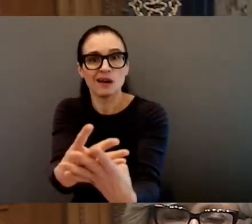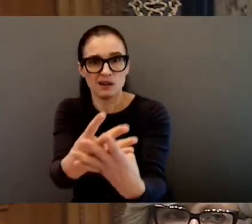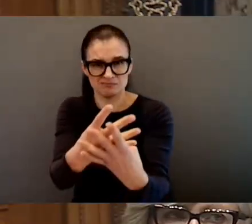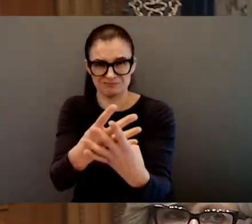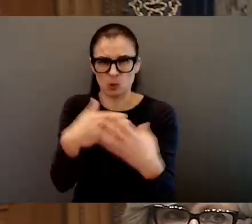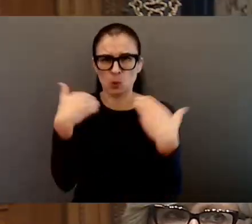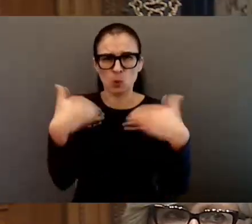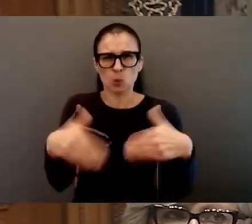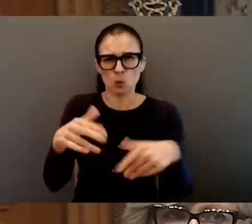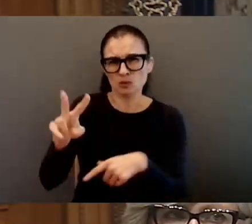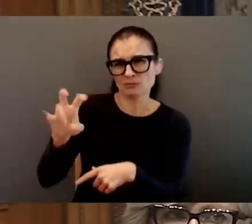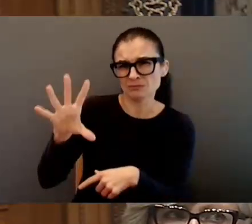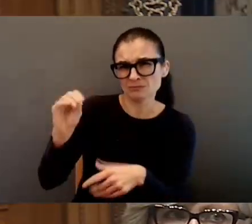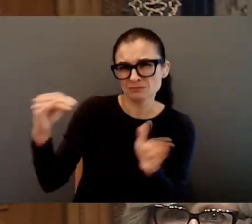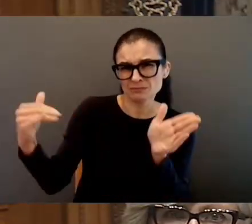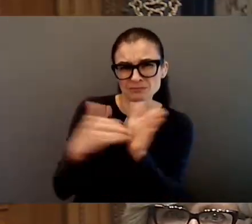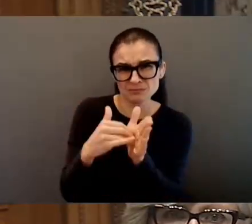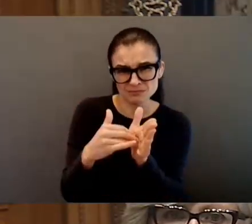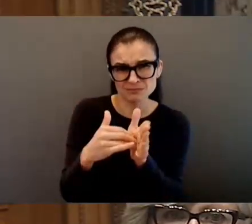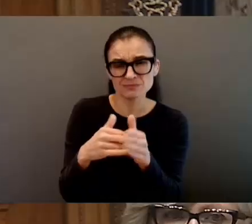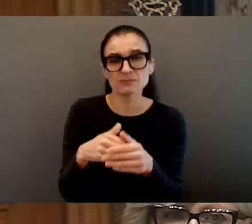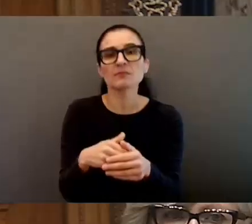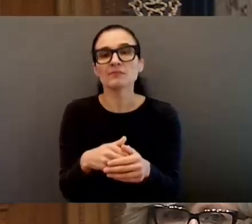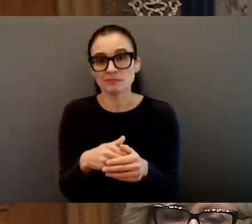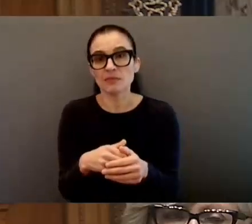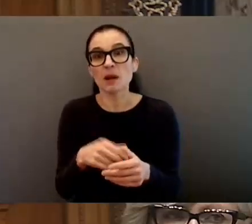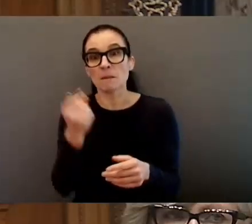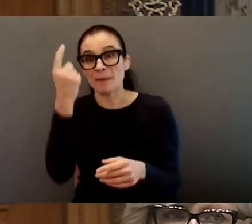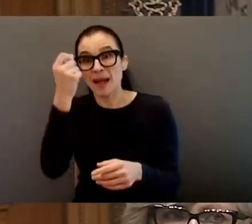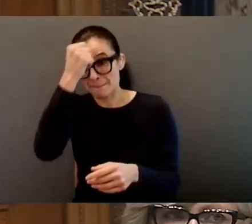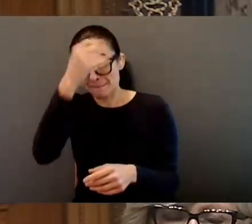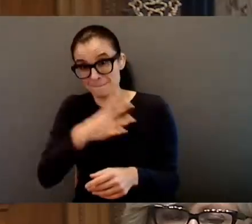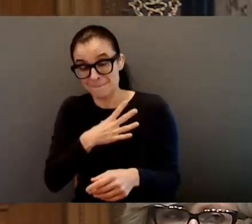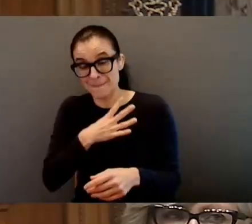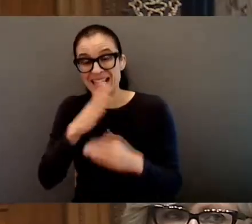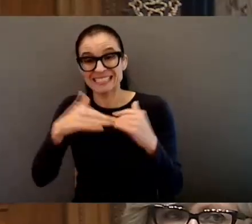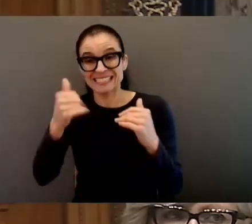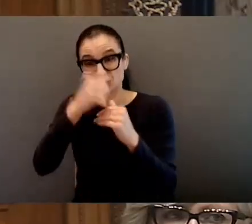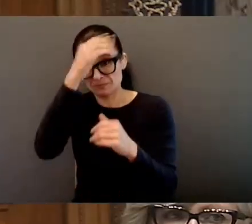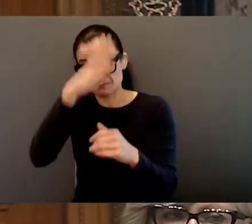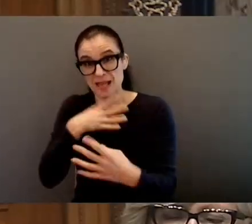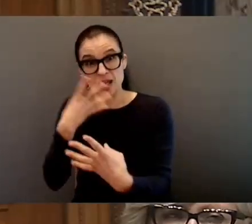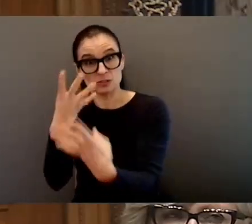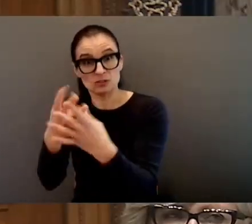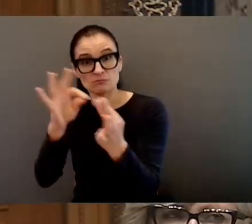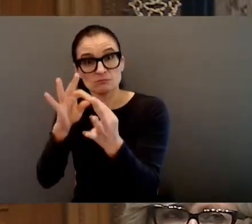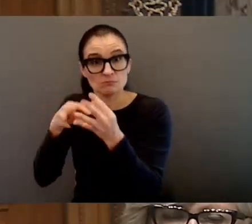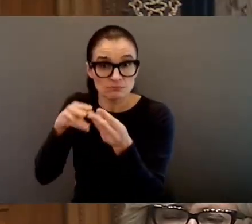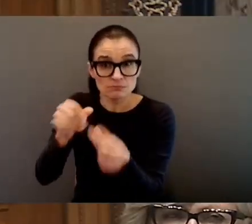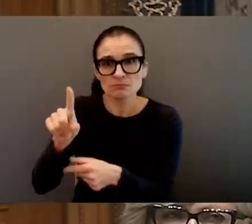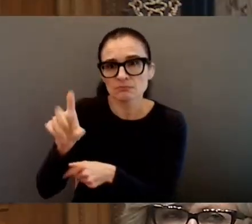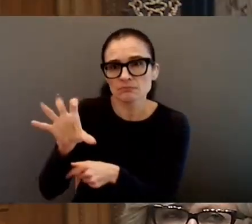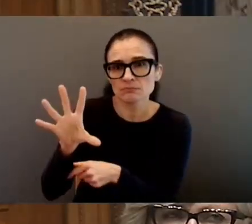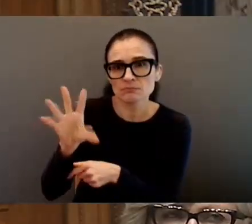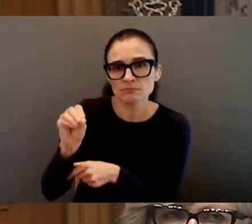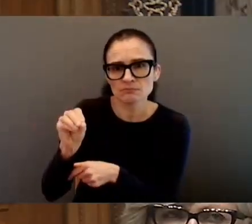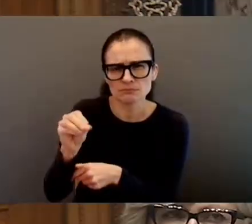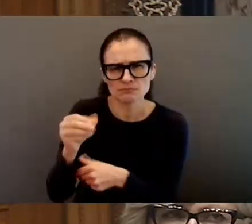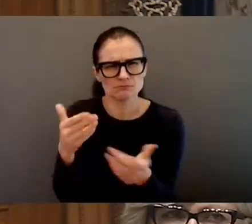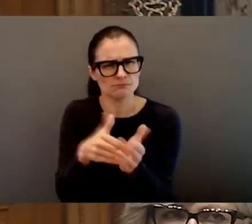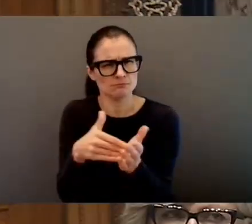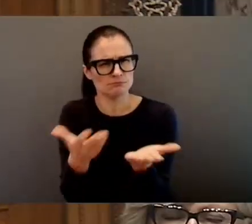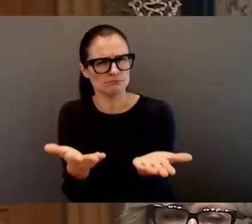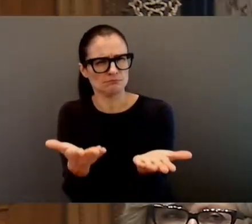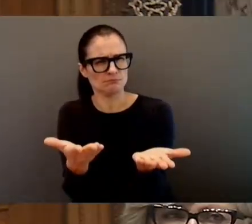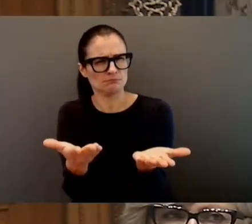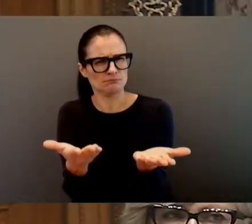man. Imagine what redirecting even a fraction of those funds could do if invested instead in